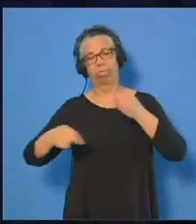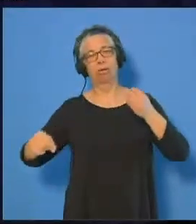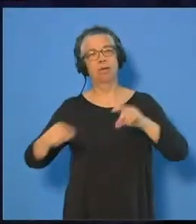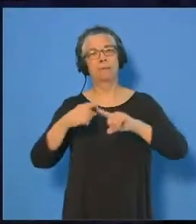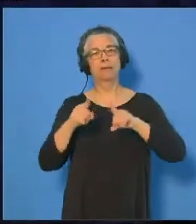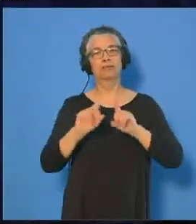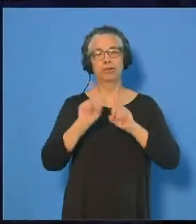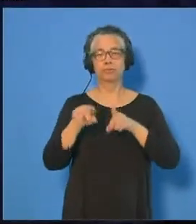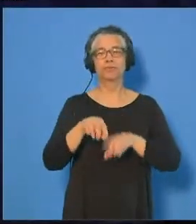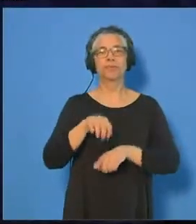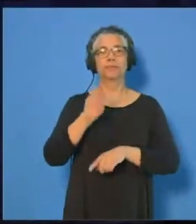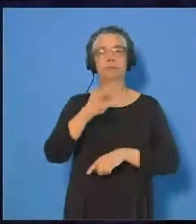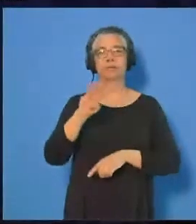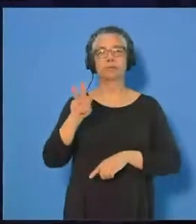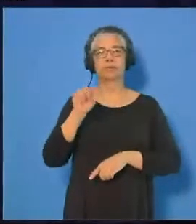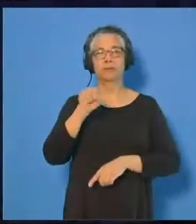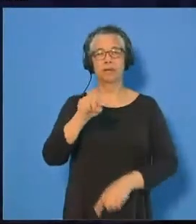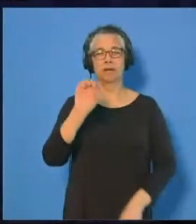www.gov.bm.